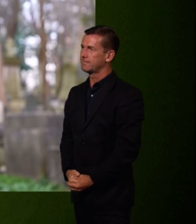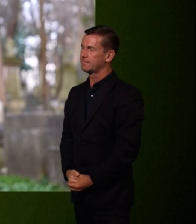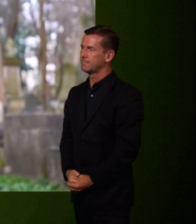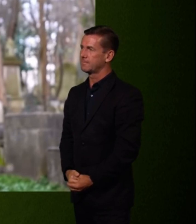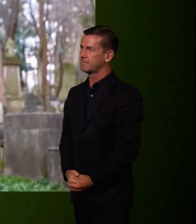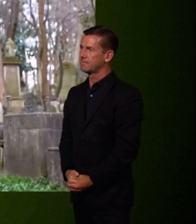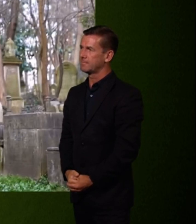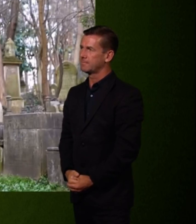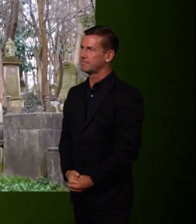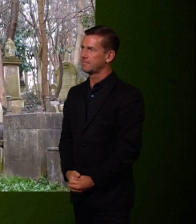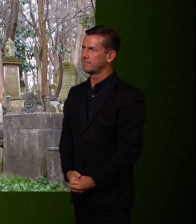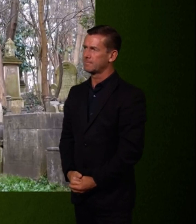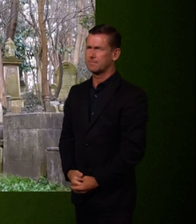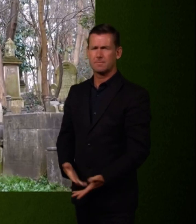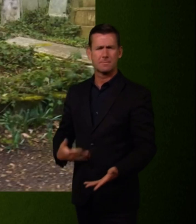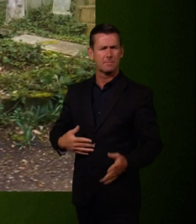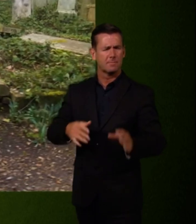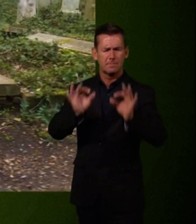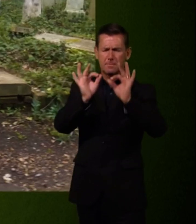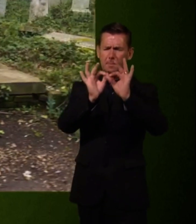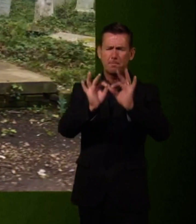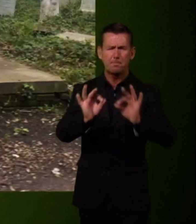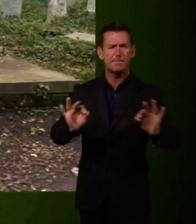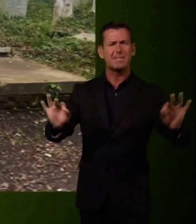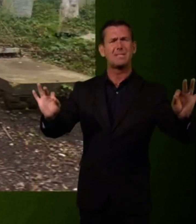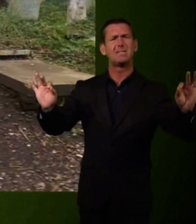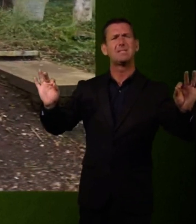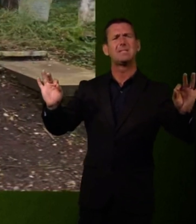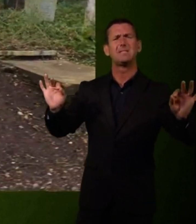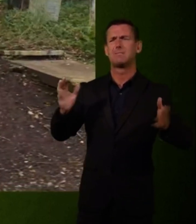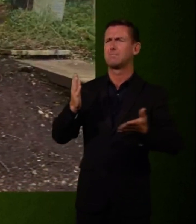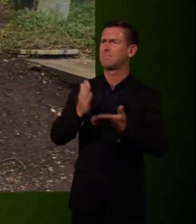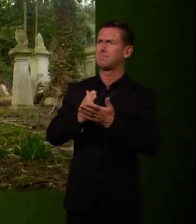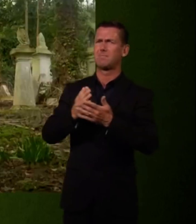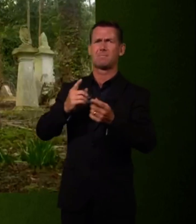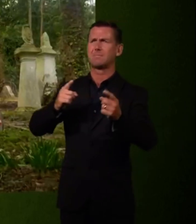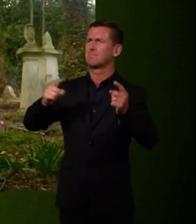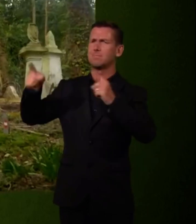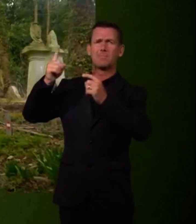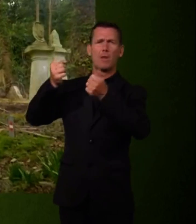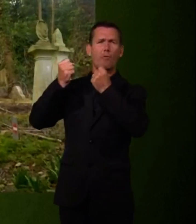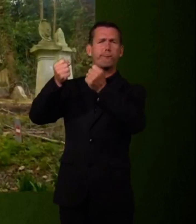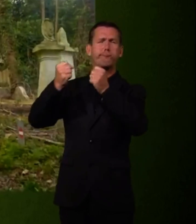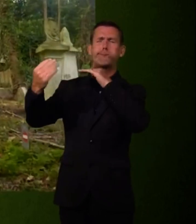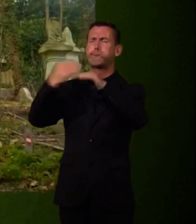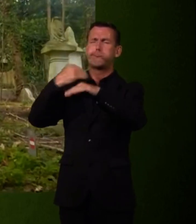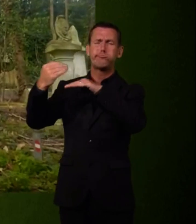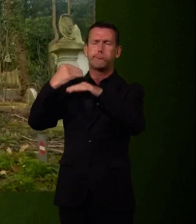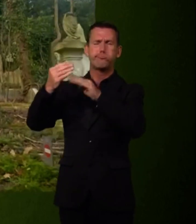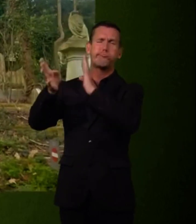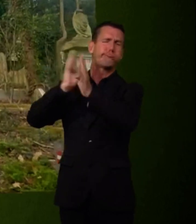it's a quiet and peaceful sanctuary, away from the bustle of the surrounding city.